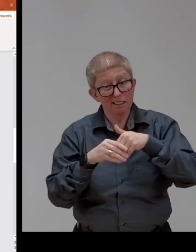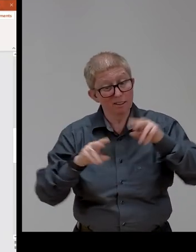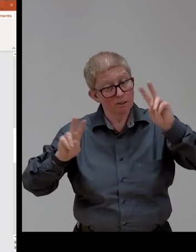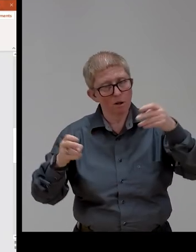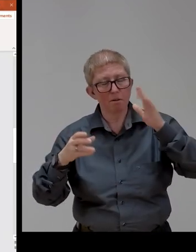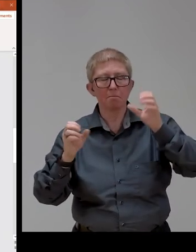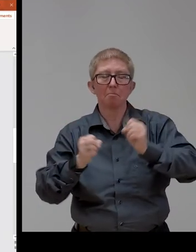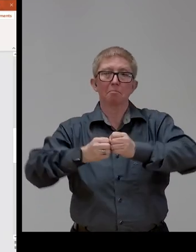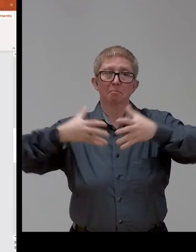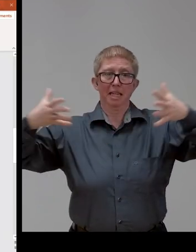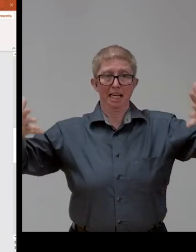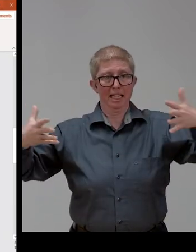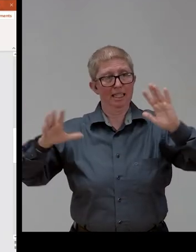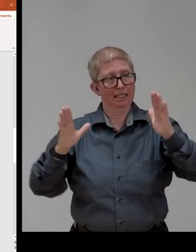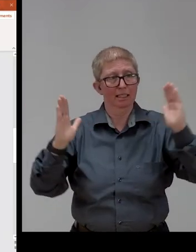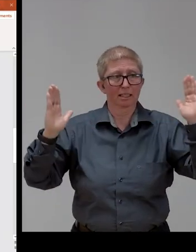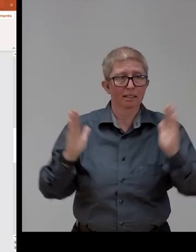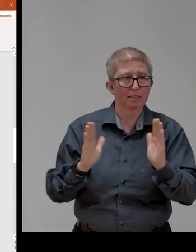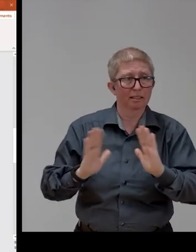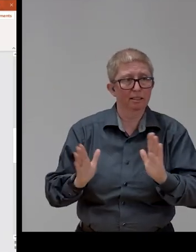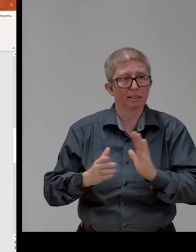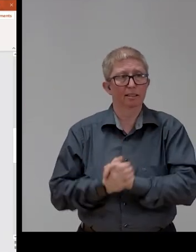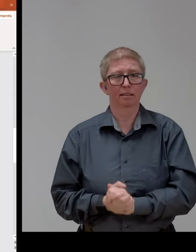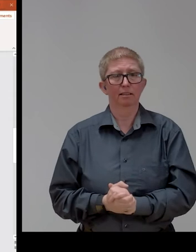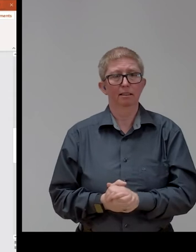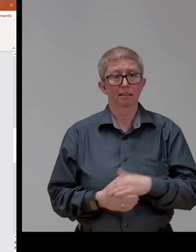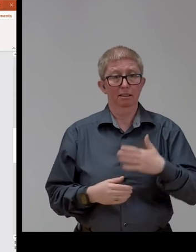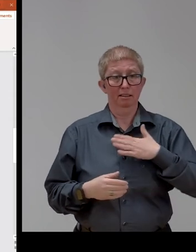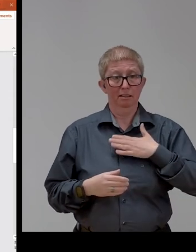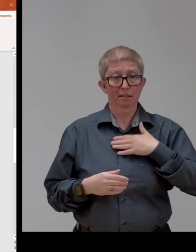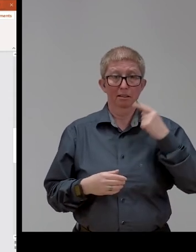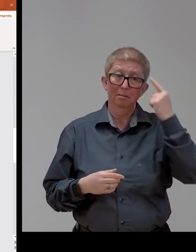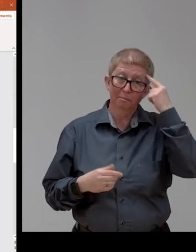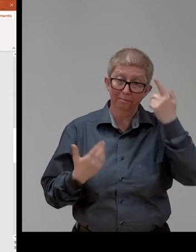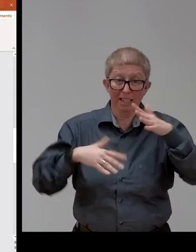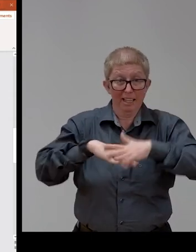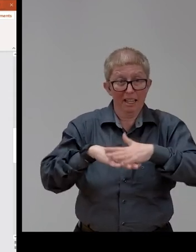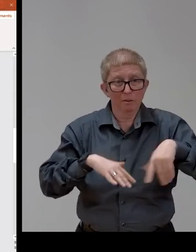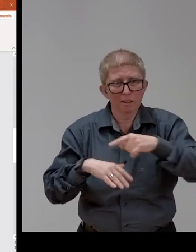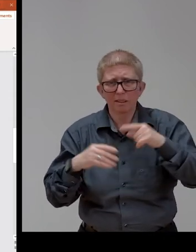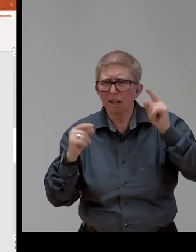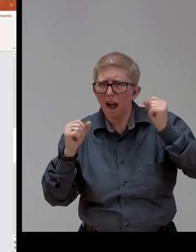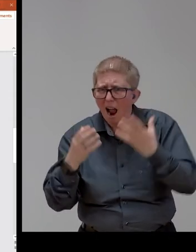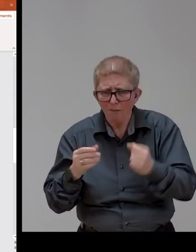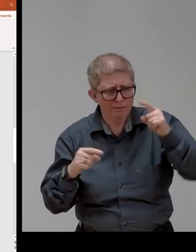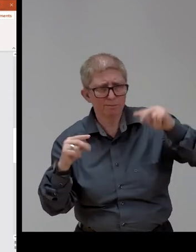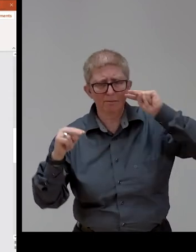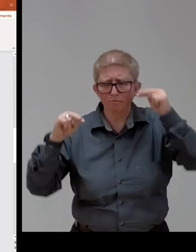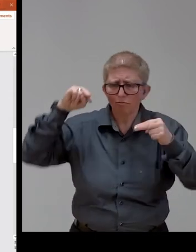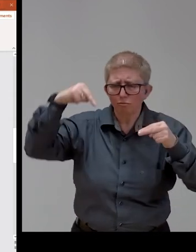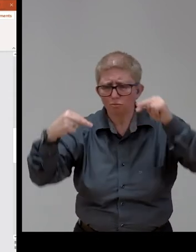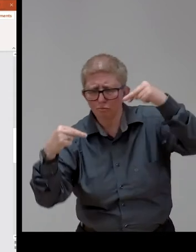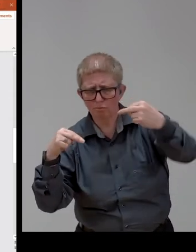see that it is actually networks, there are different aspects of them, and they all